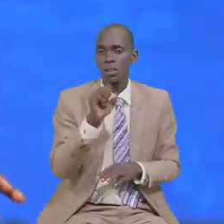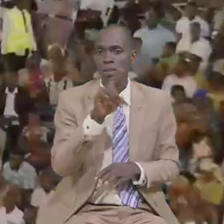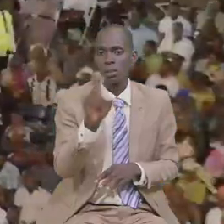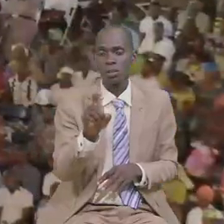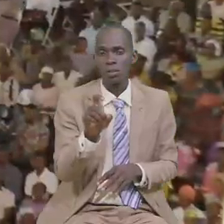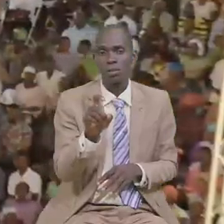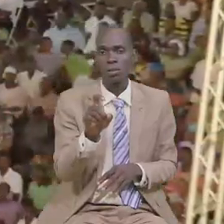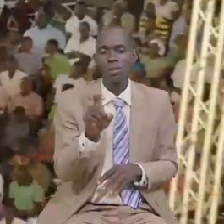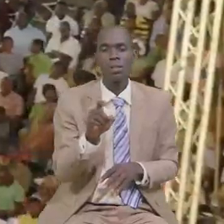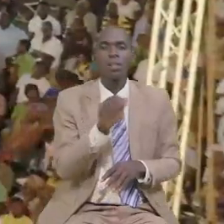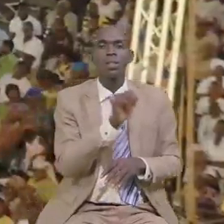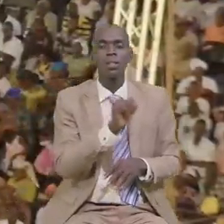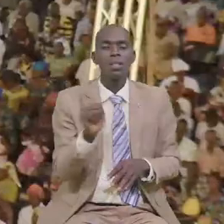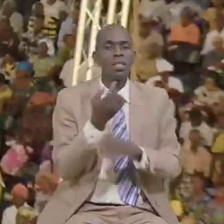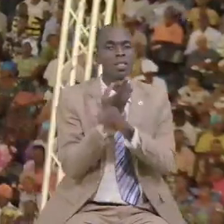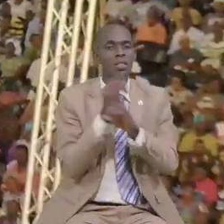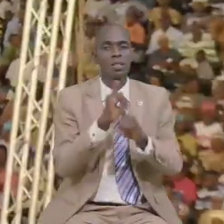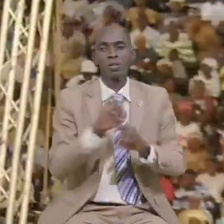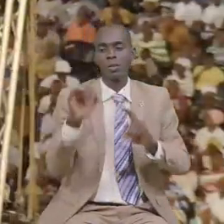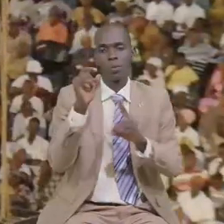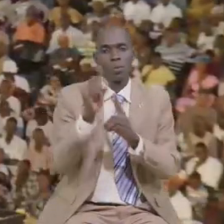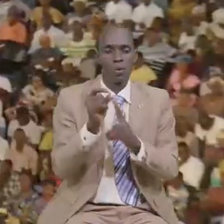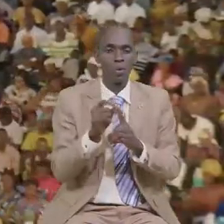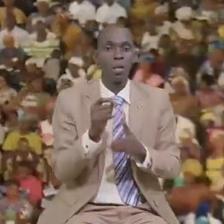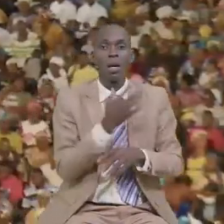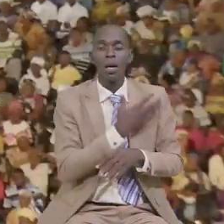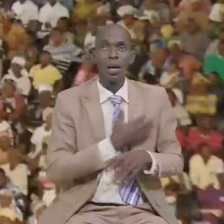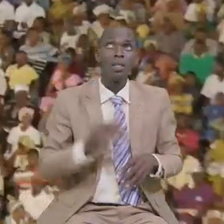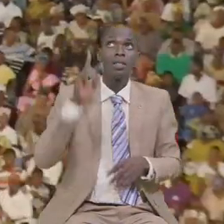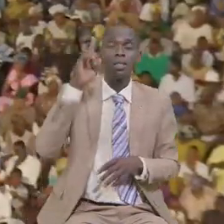A delivering word. And he